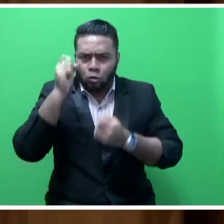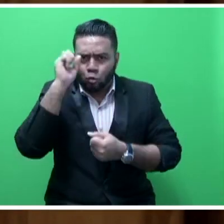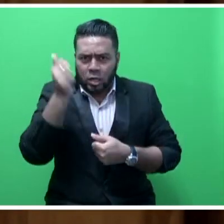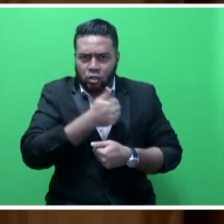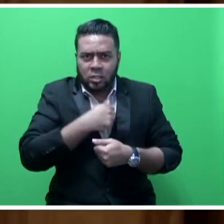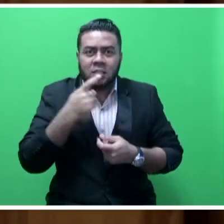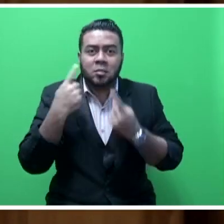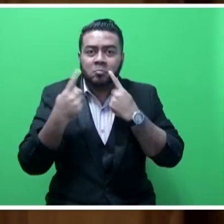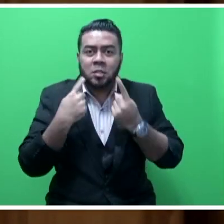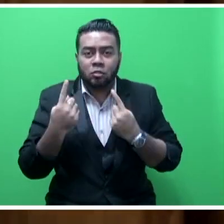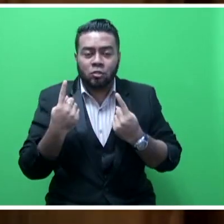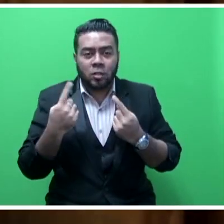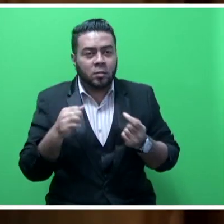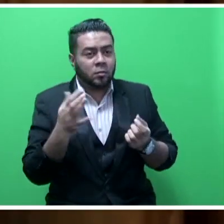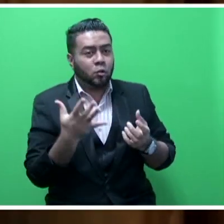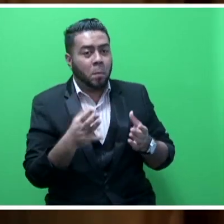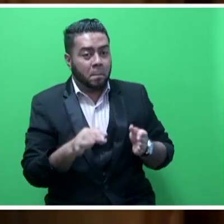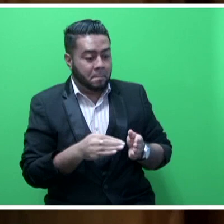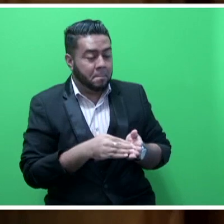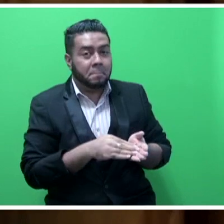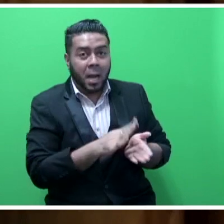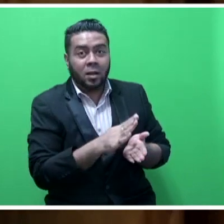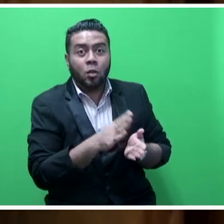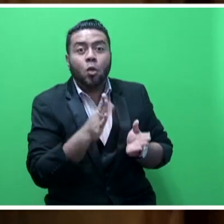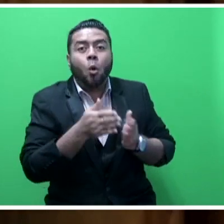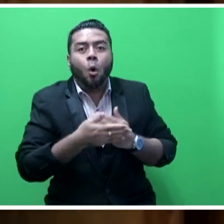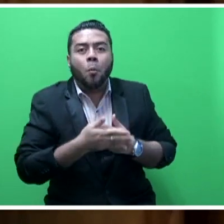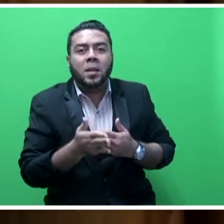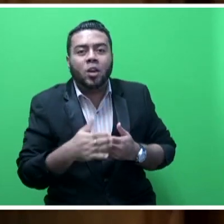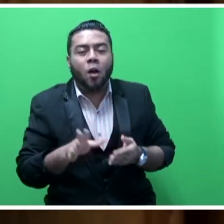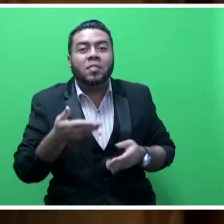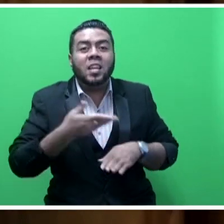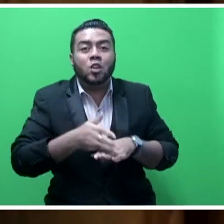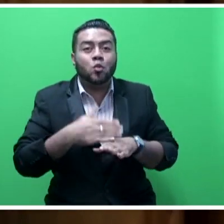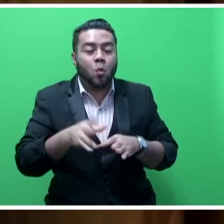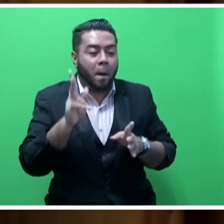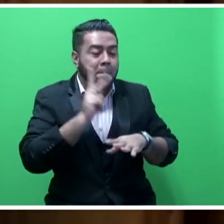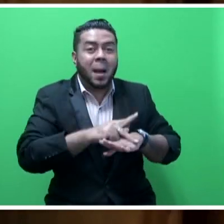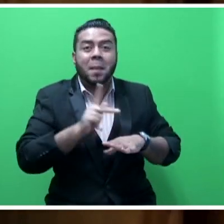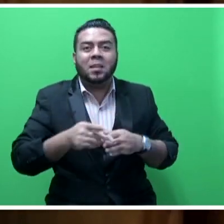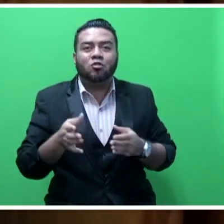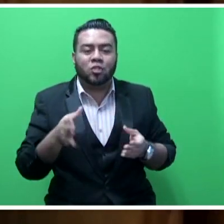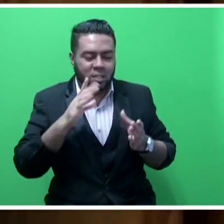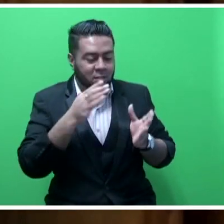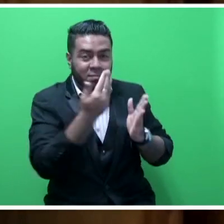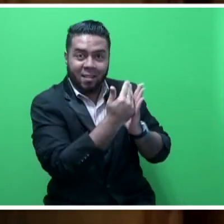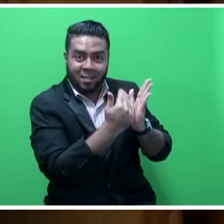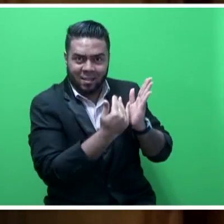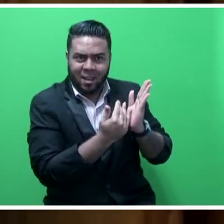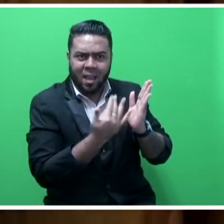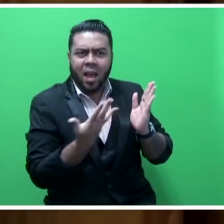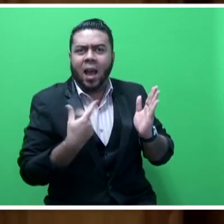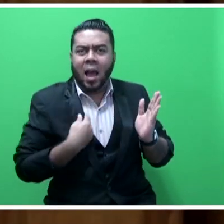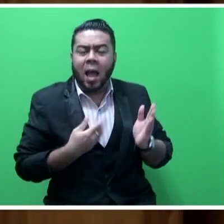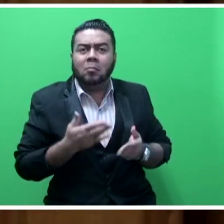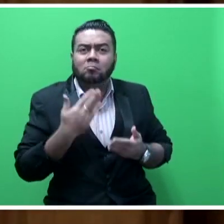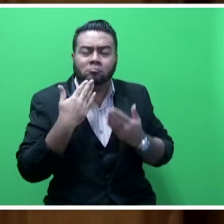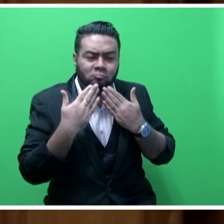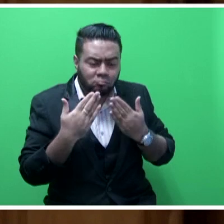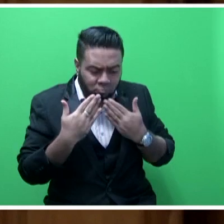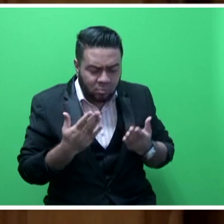Parliament to mark the opening of the new parliamentary calendar. I echo the sentiments of His